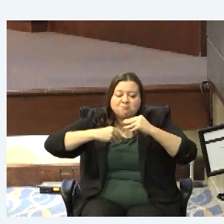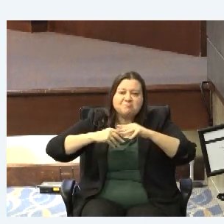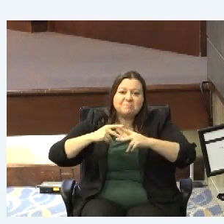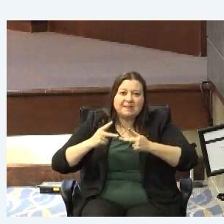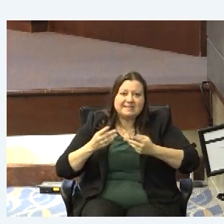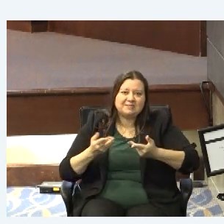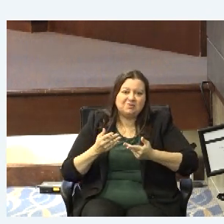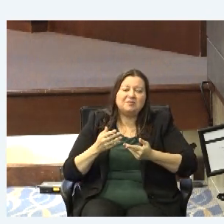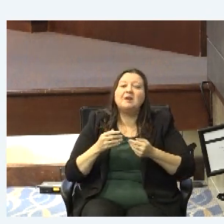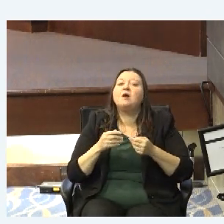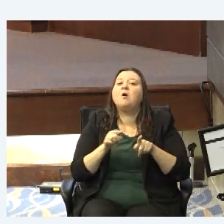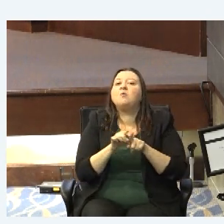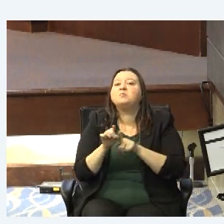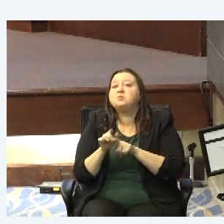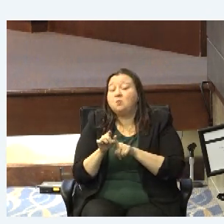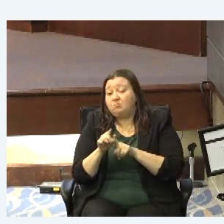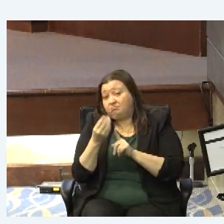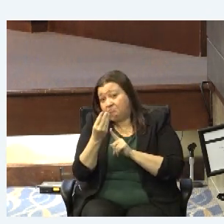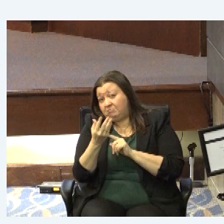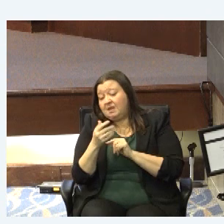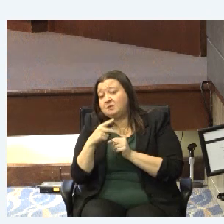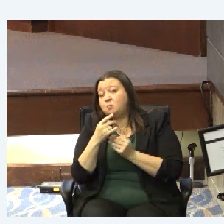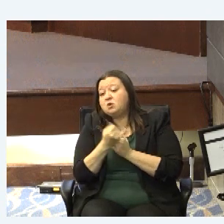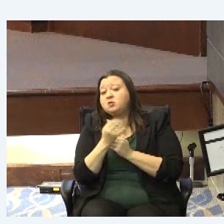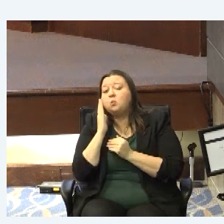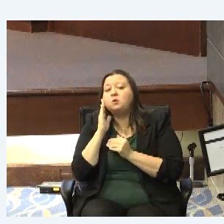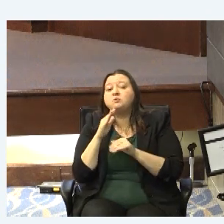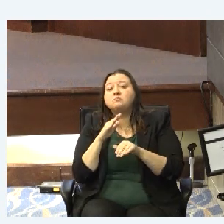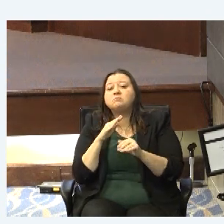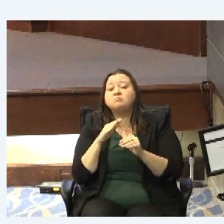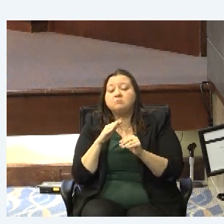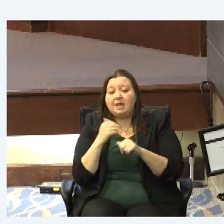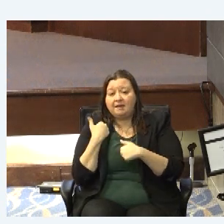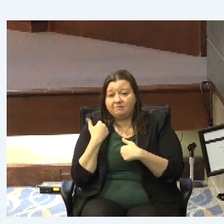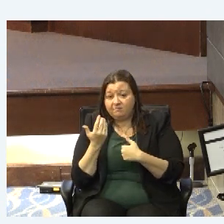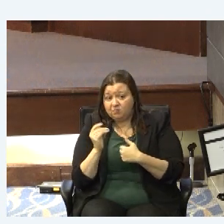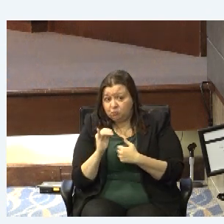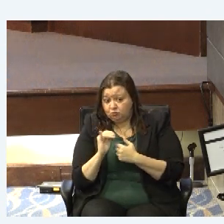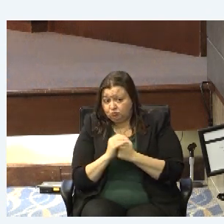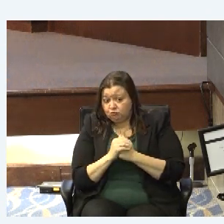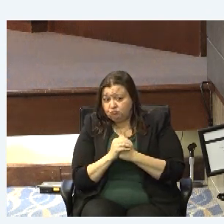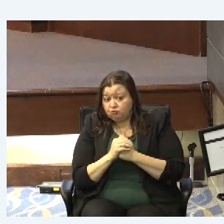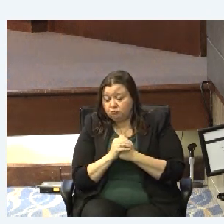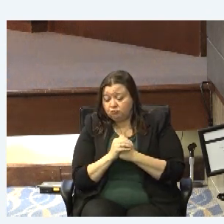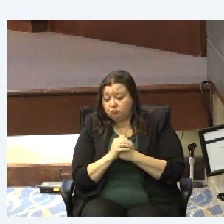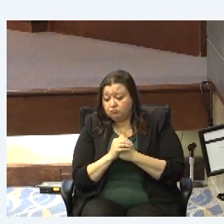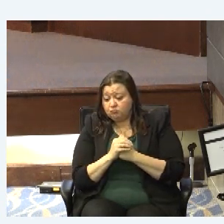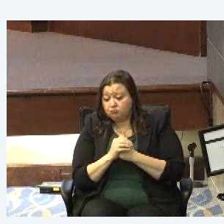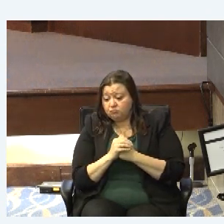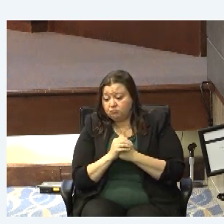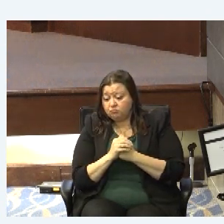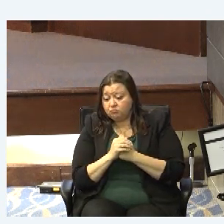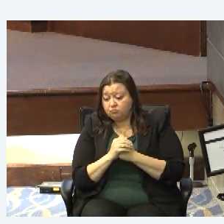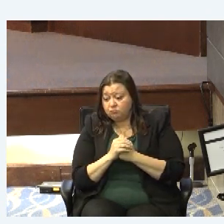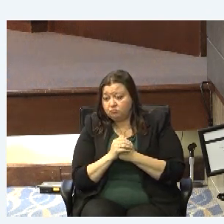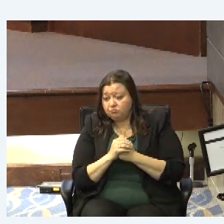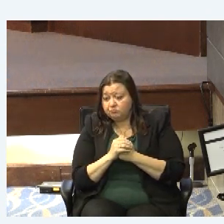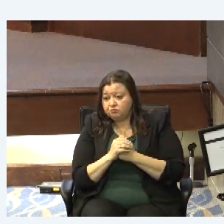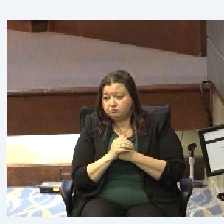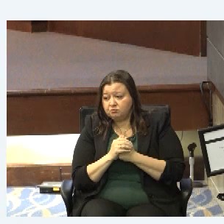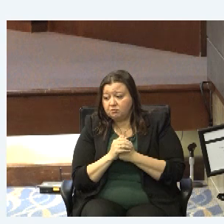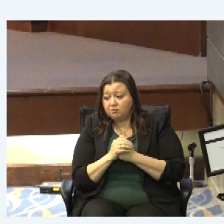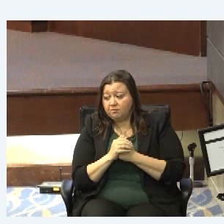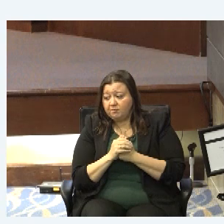And it's also worth noting that this project will feature the zoo's first